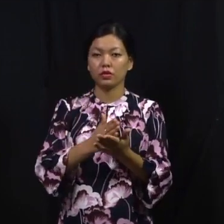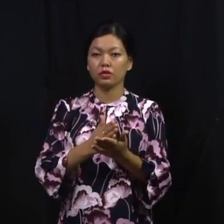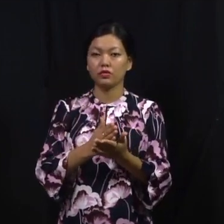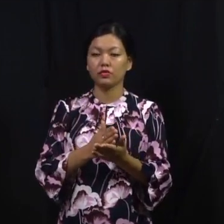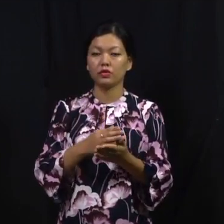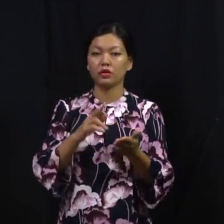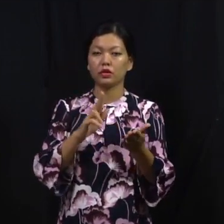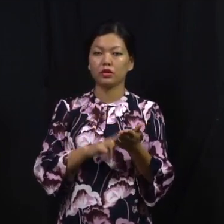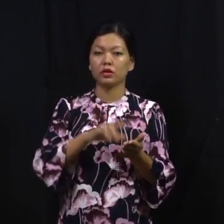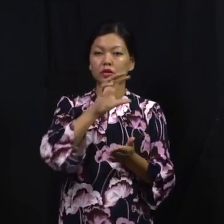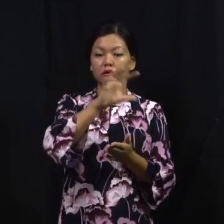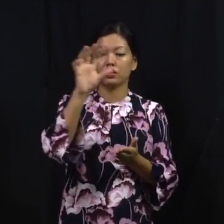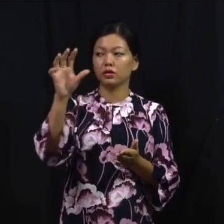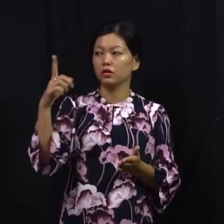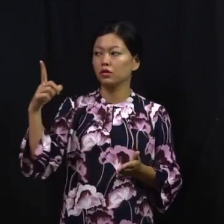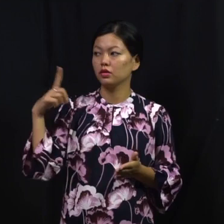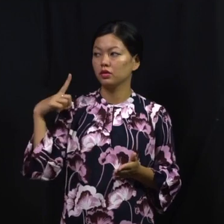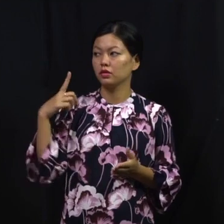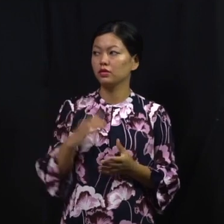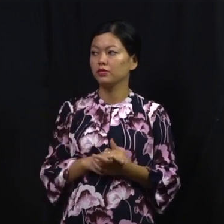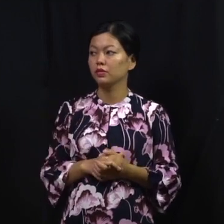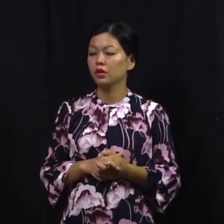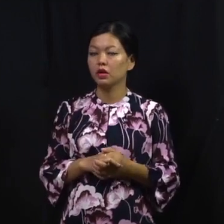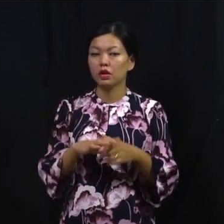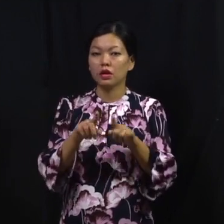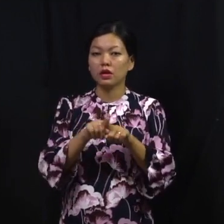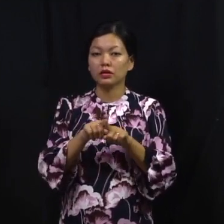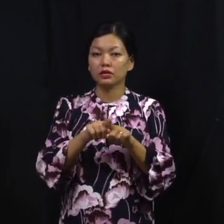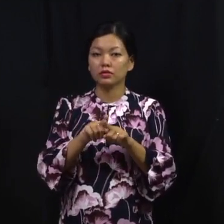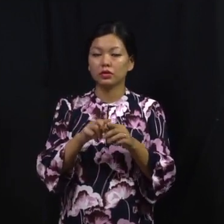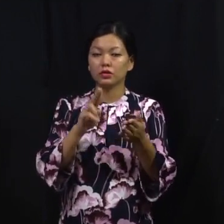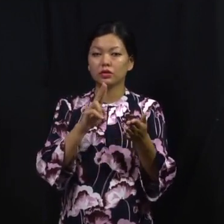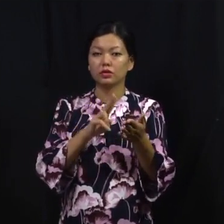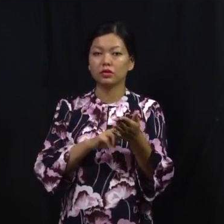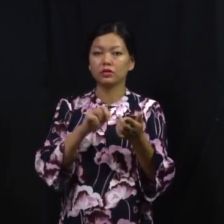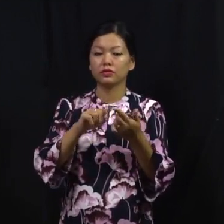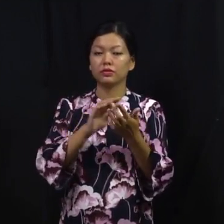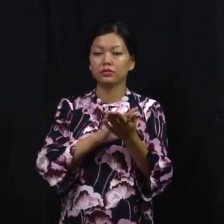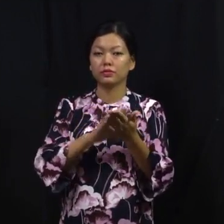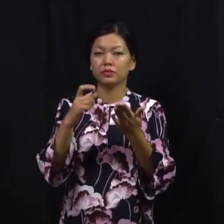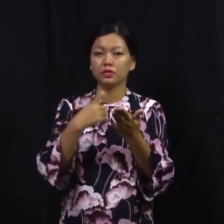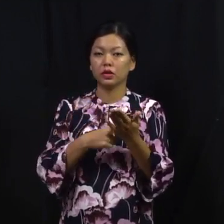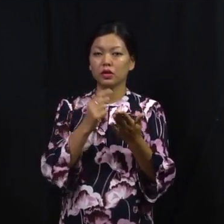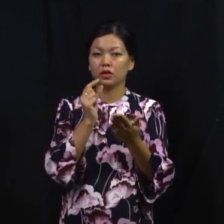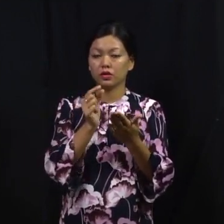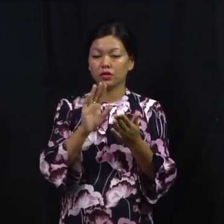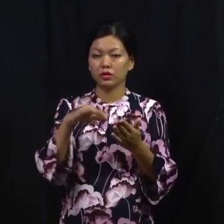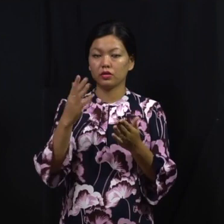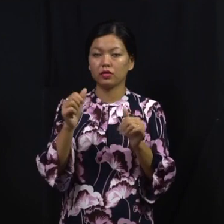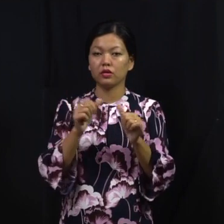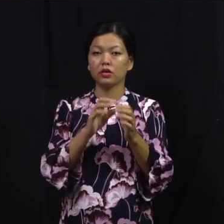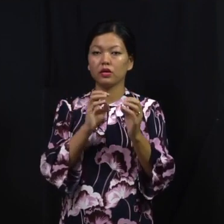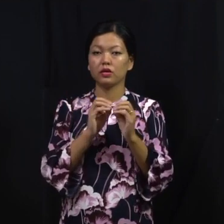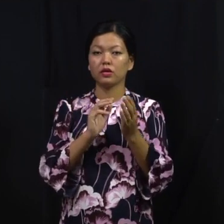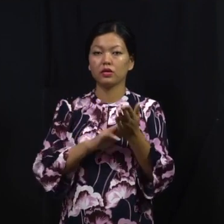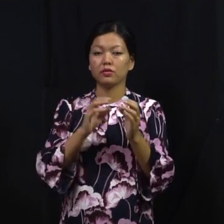nationalist leader in India, for example, Nehru, Ambedkar, okay, Gandhi, they were influenced by Western ideas like